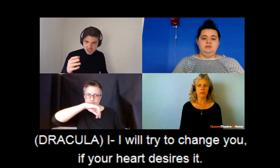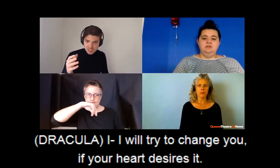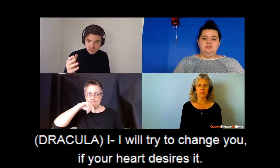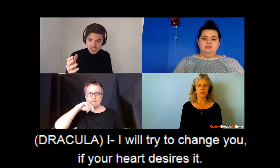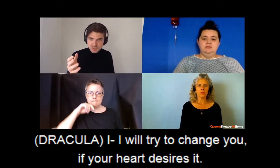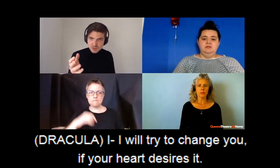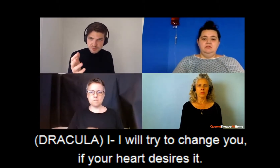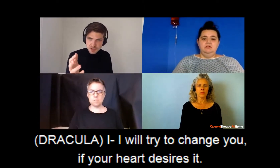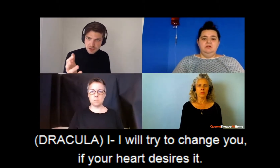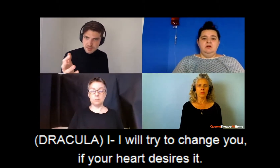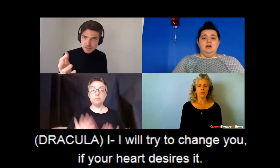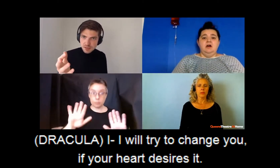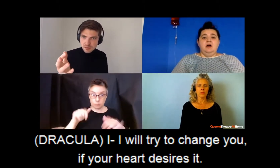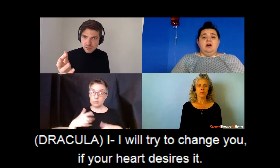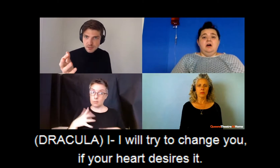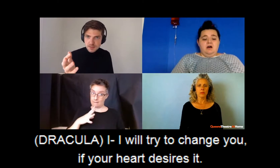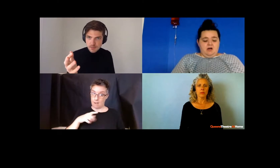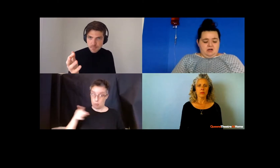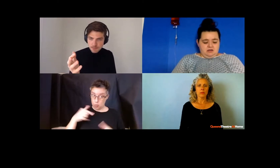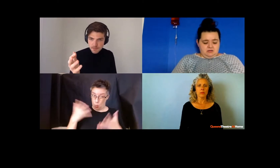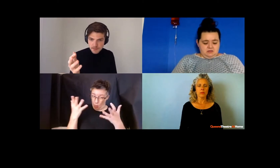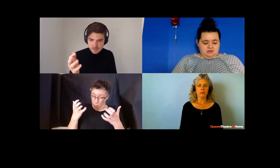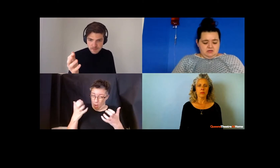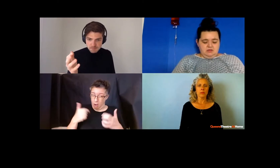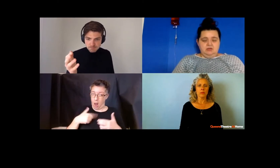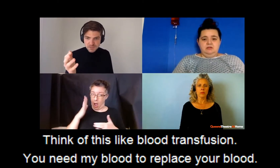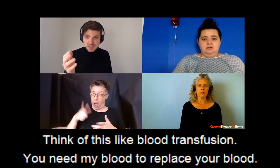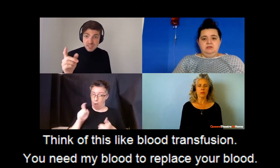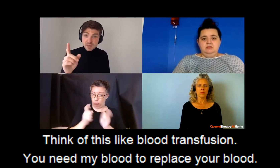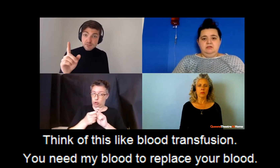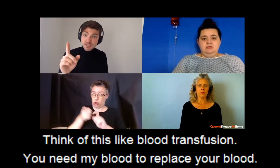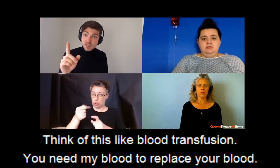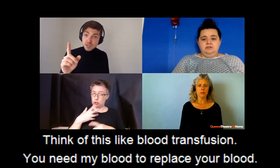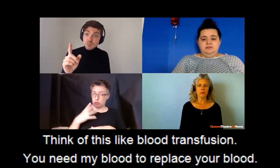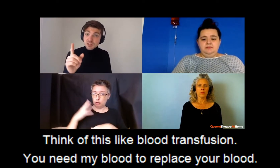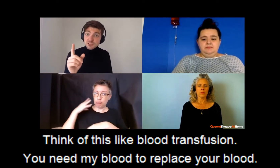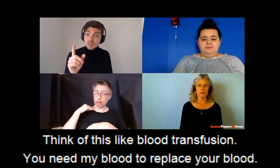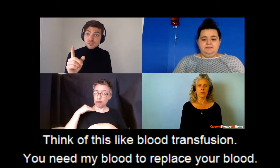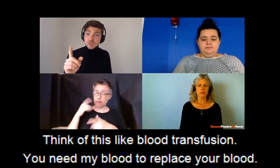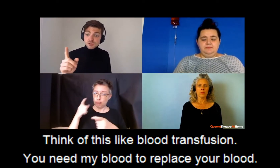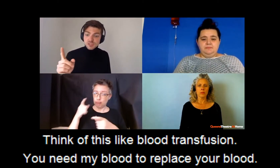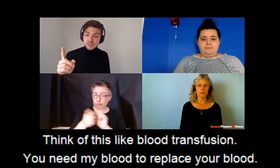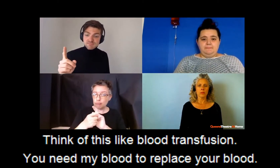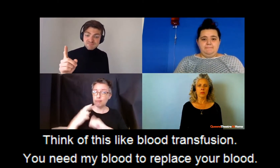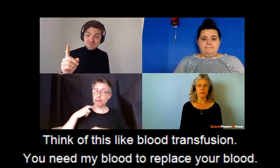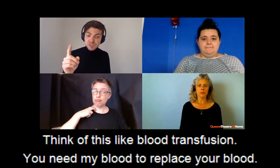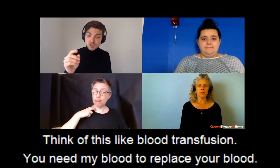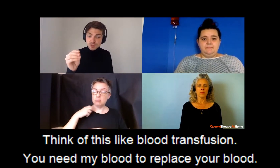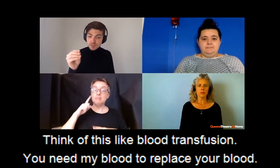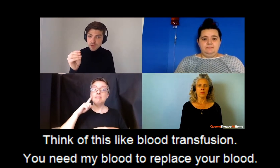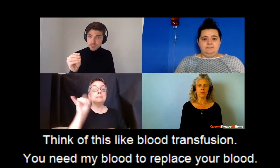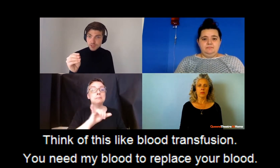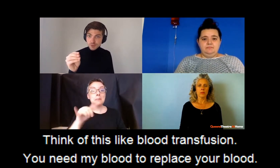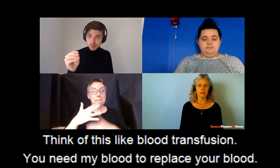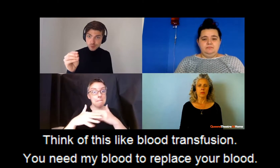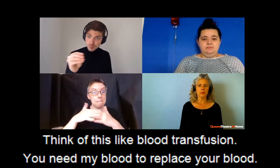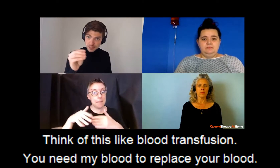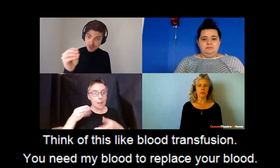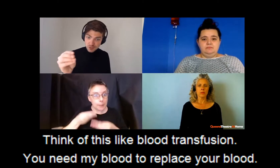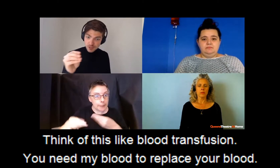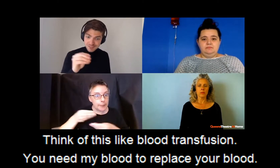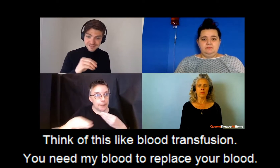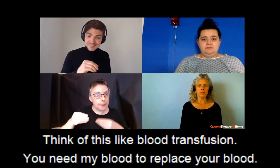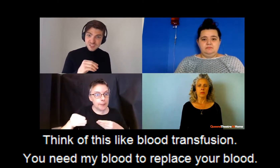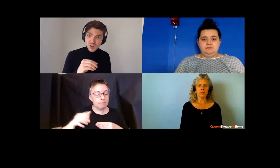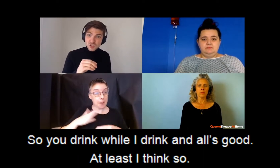I will try to change you if your heart desires it. Think of this like a blood transfusion. You need my blood to